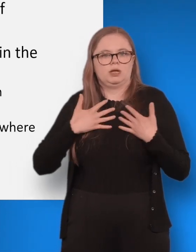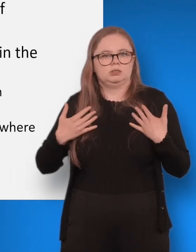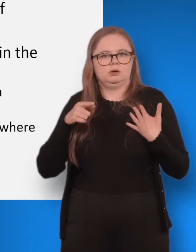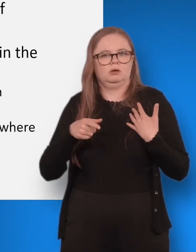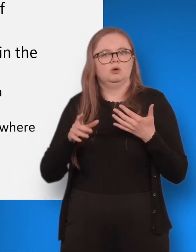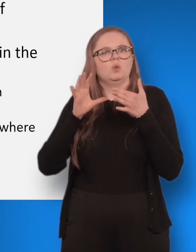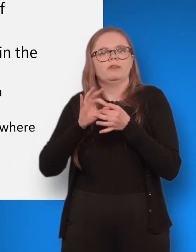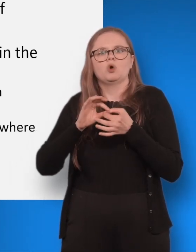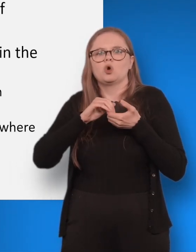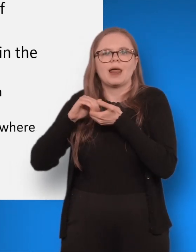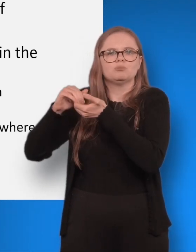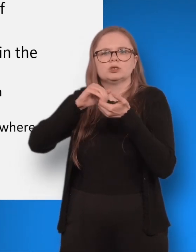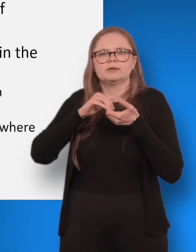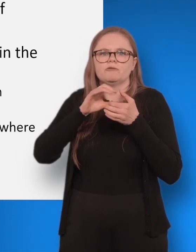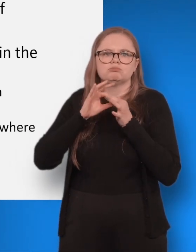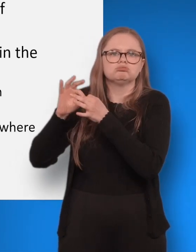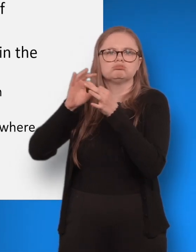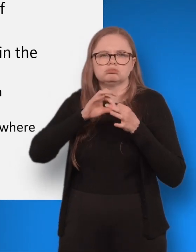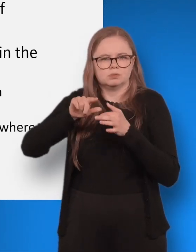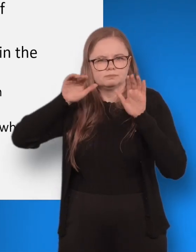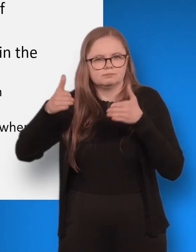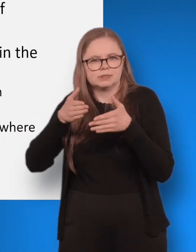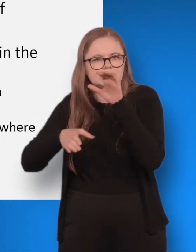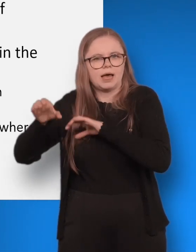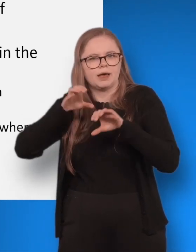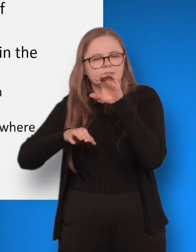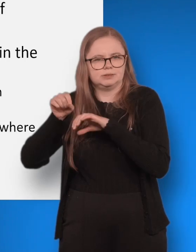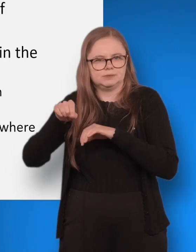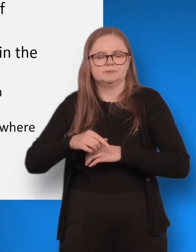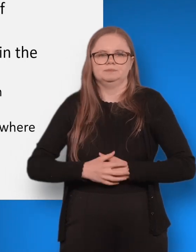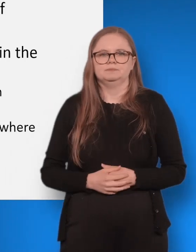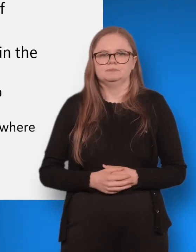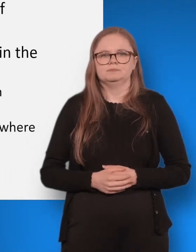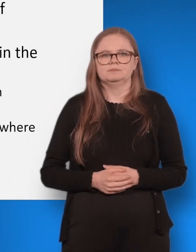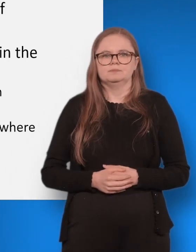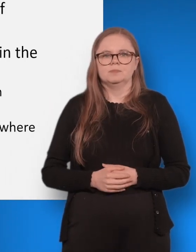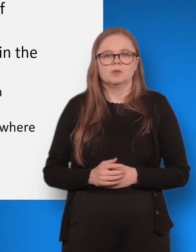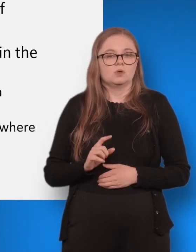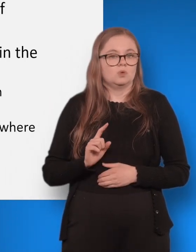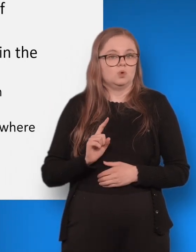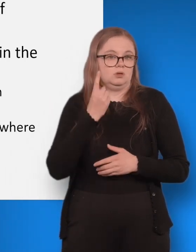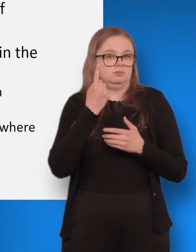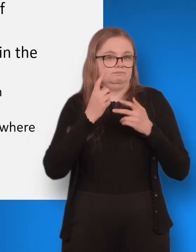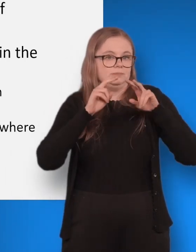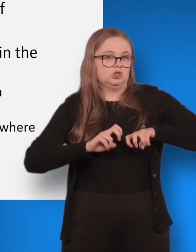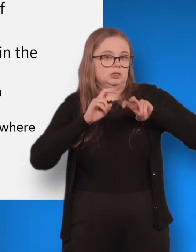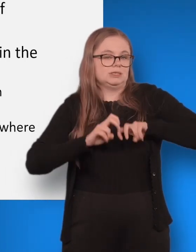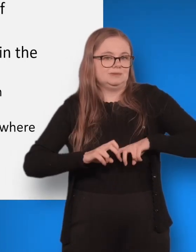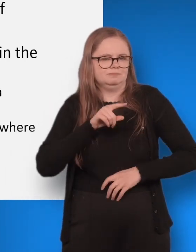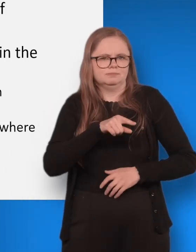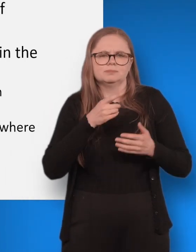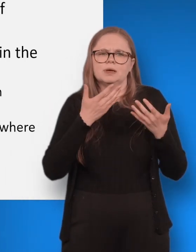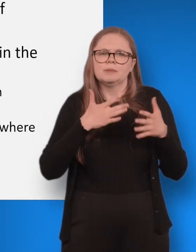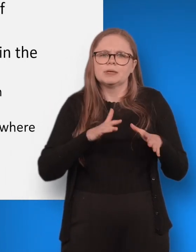ties within sciences. There is a study specifically that discusses the